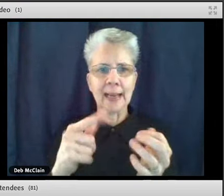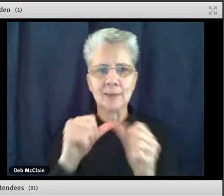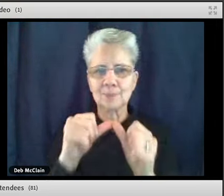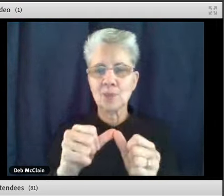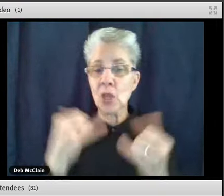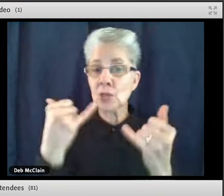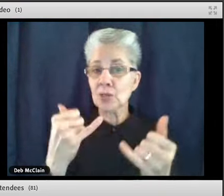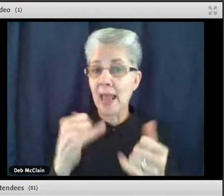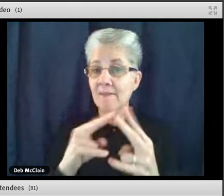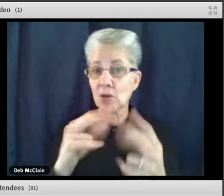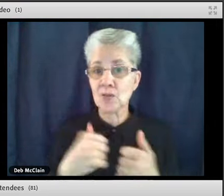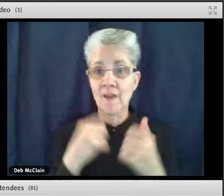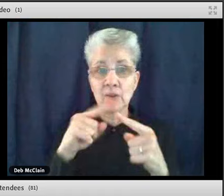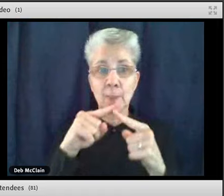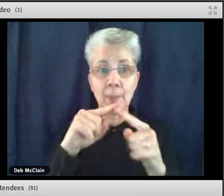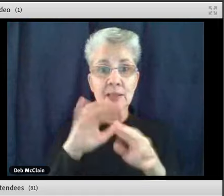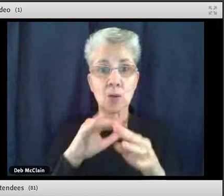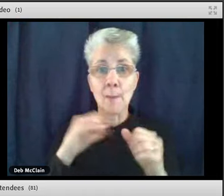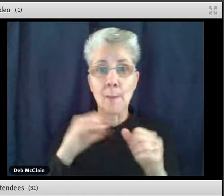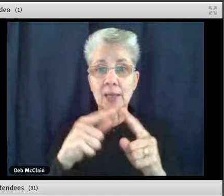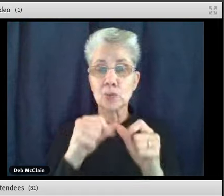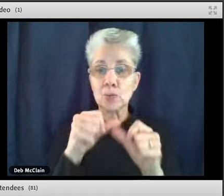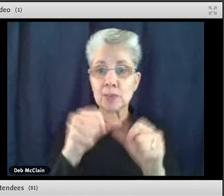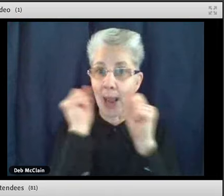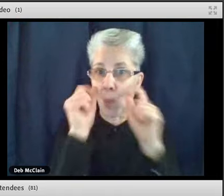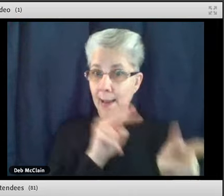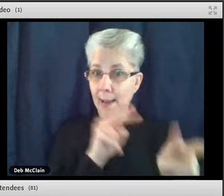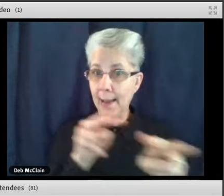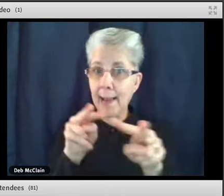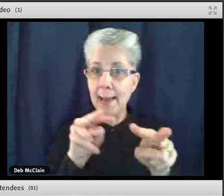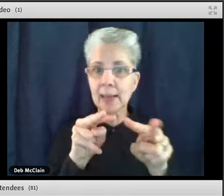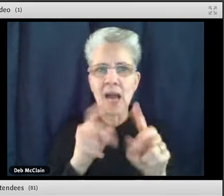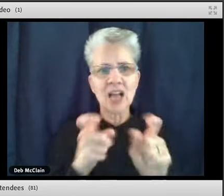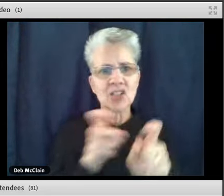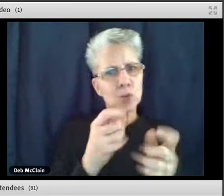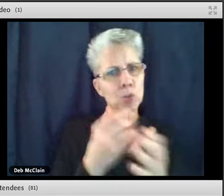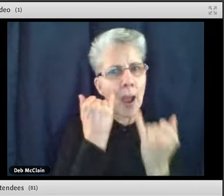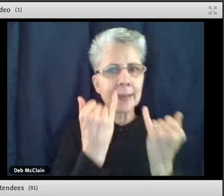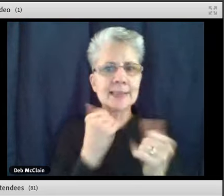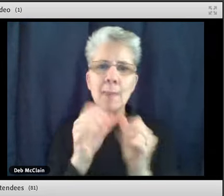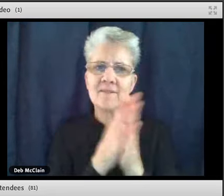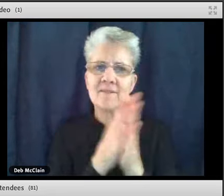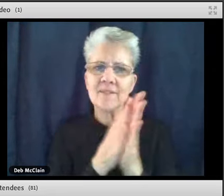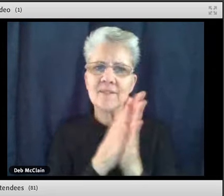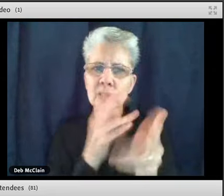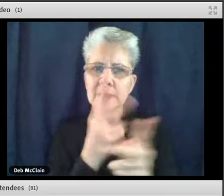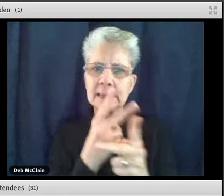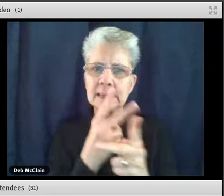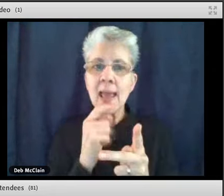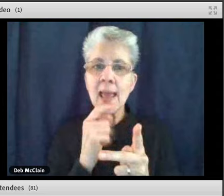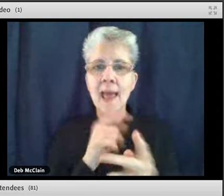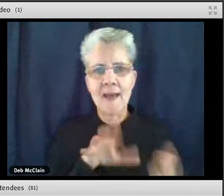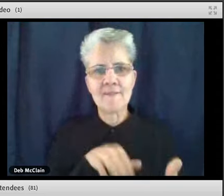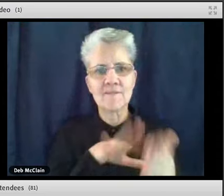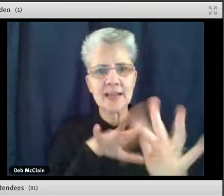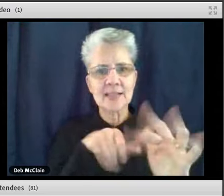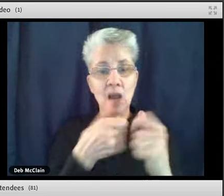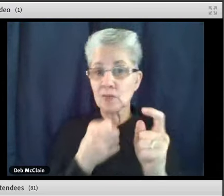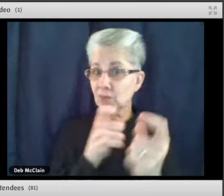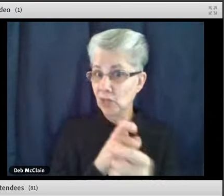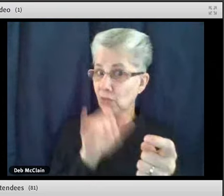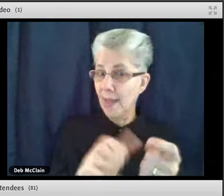out of, wipes, you couldn't get them from the store. If you Google and look for a good source, if you Google, it's going to tell